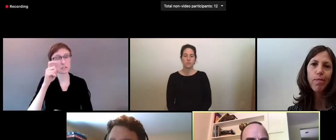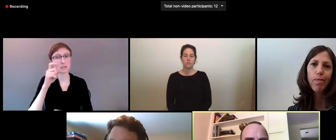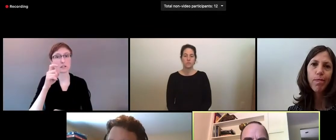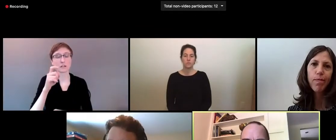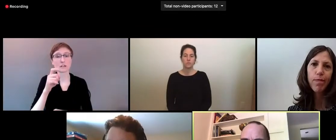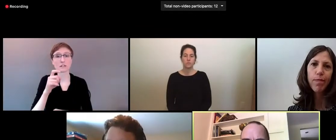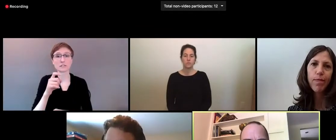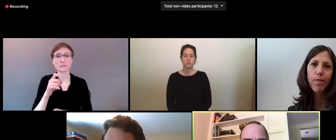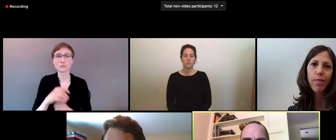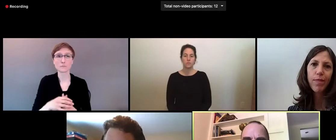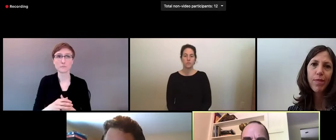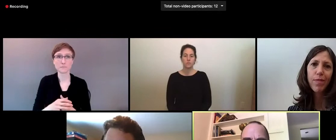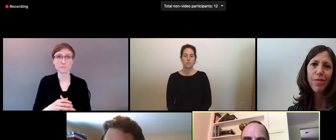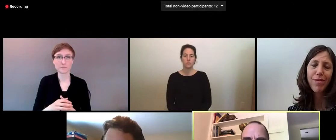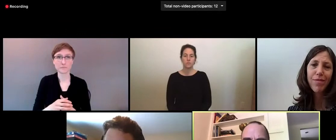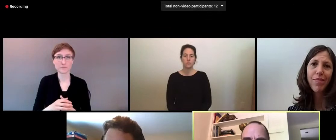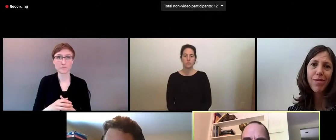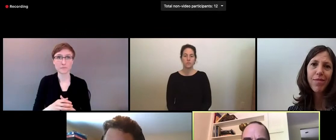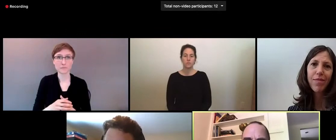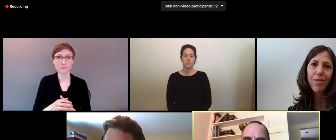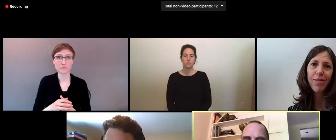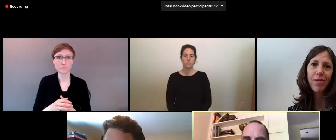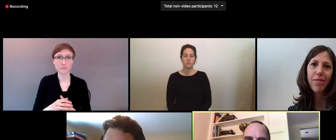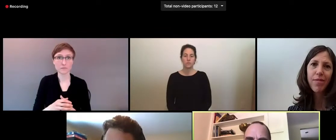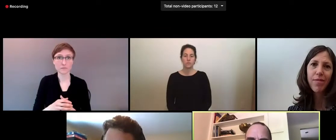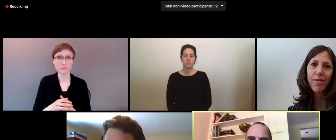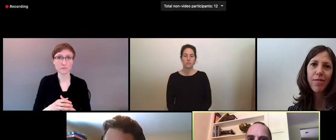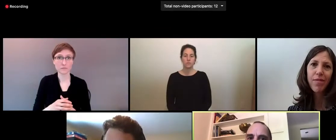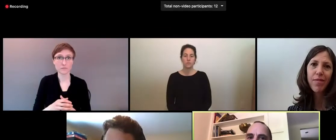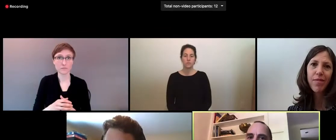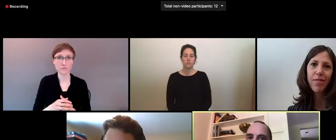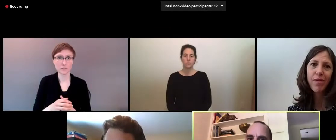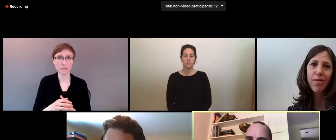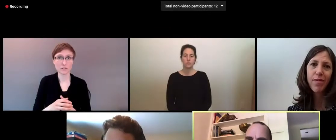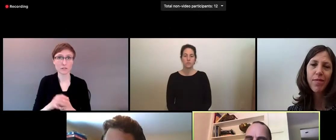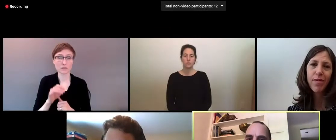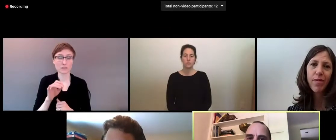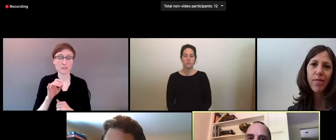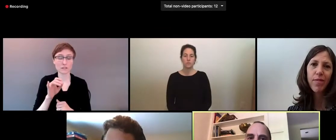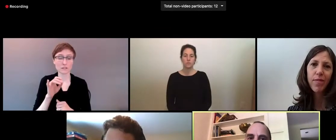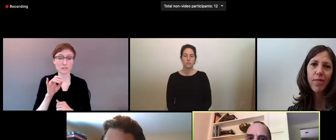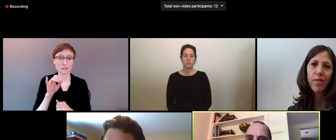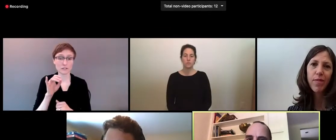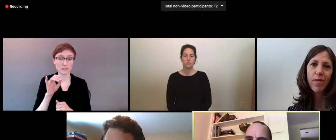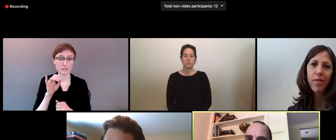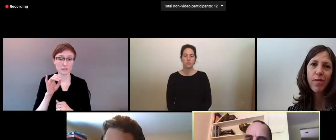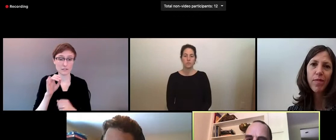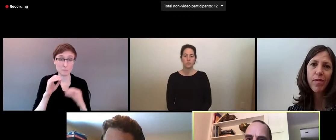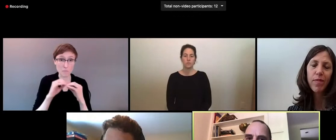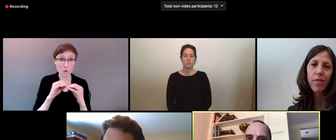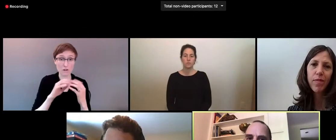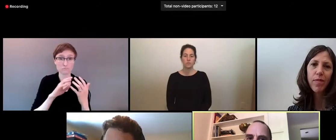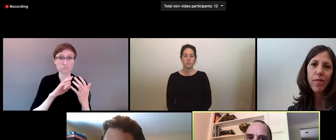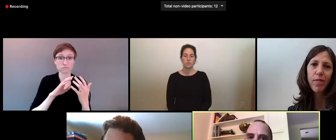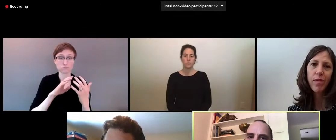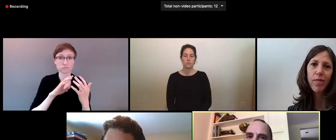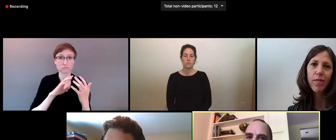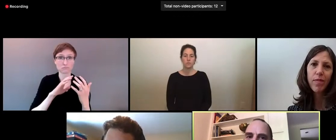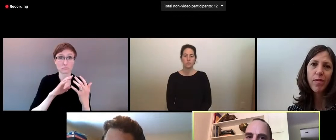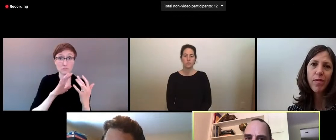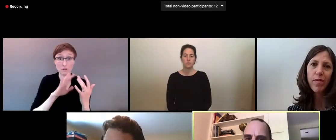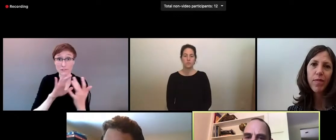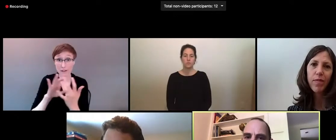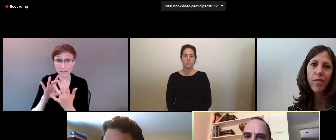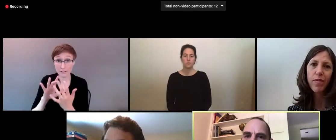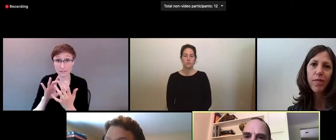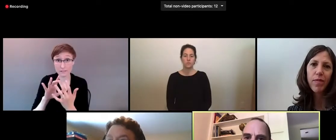We've got maybe 10%. You know, we can't spend, the more we do, the more we're in contact, the more